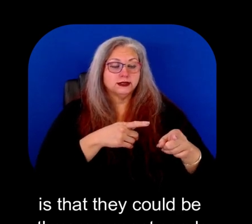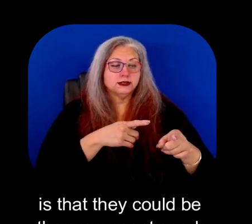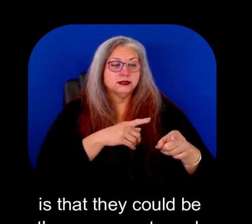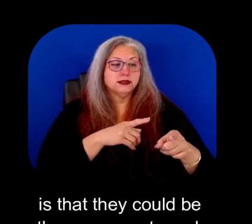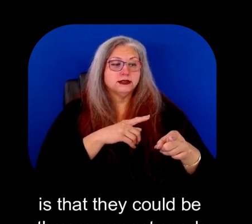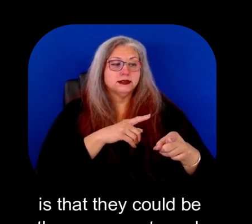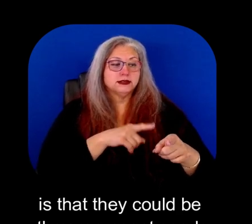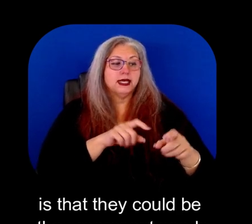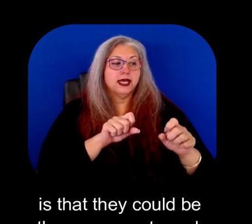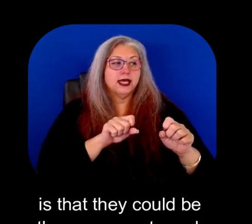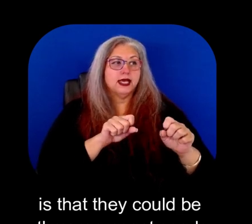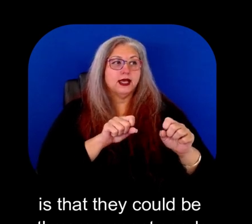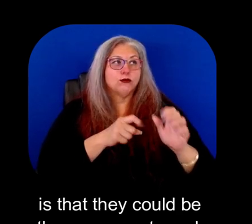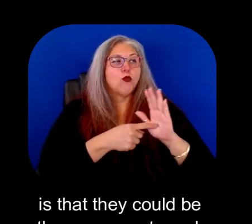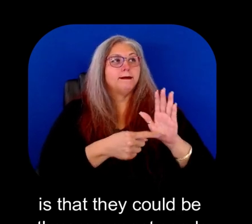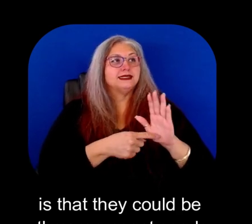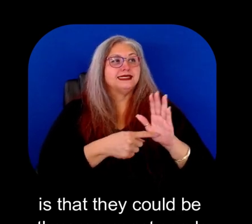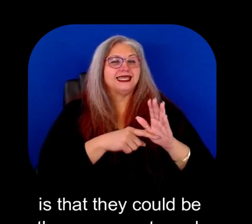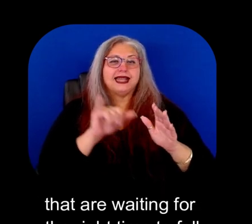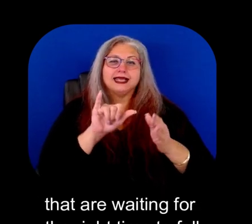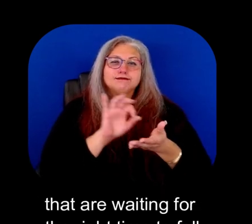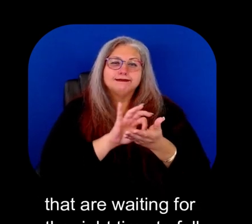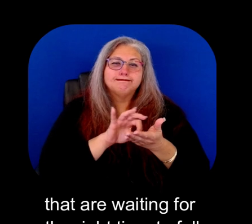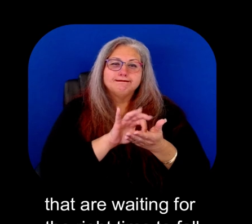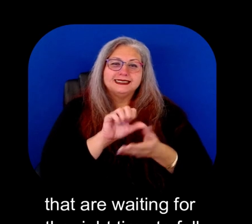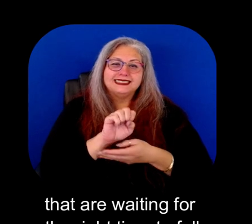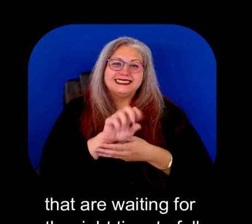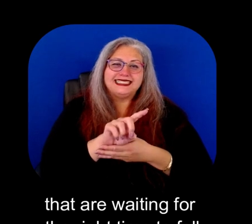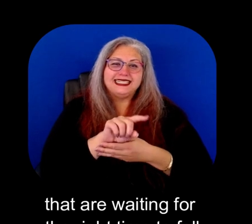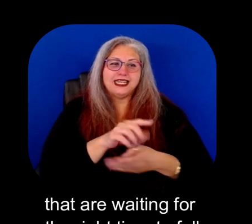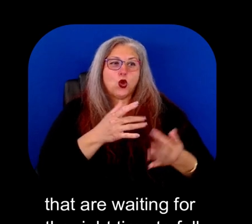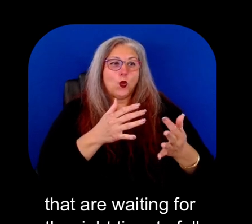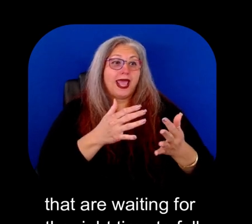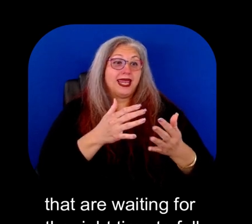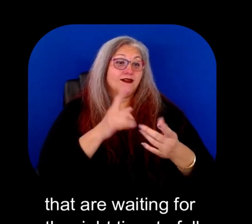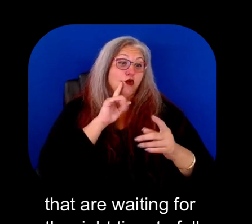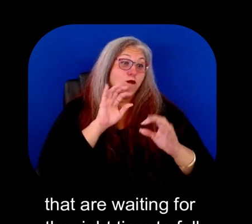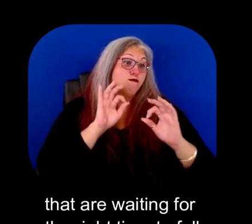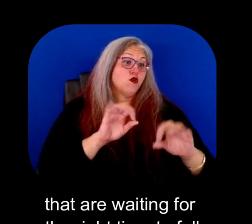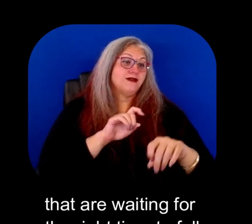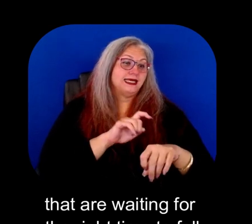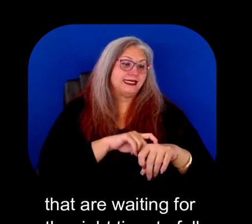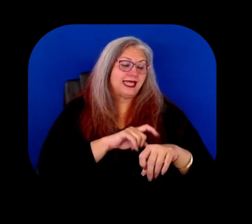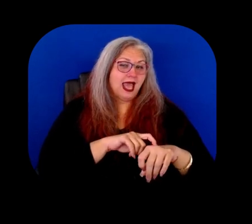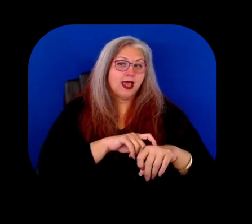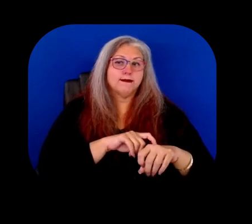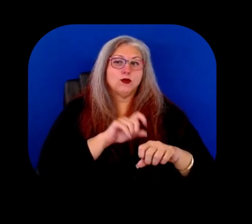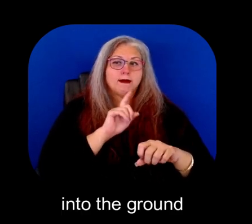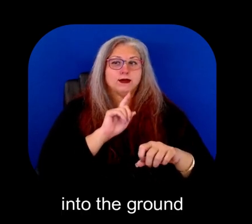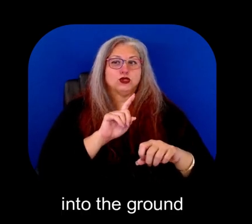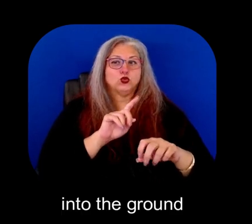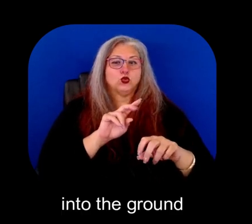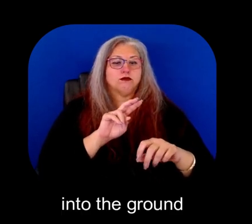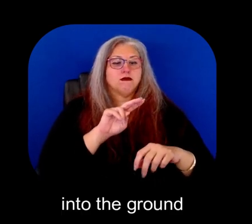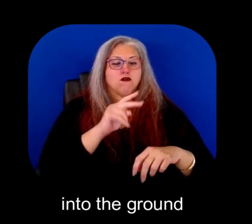that they represent seeds that are waiting for the right time to fall